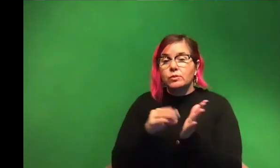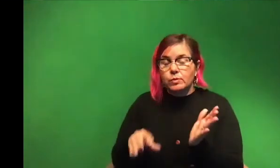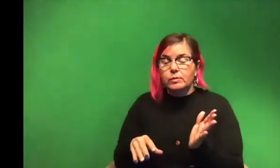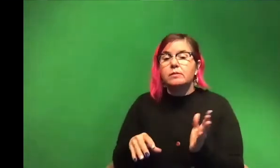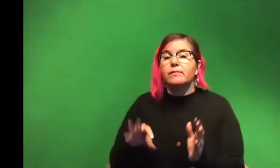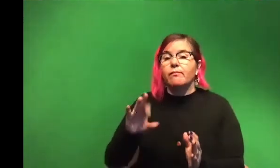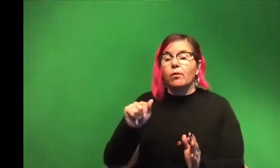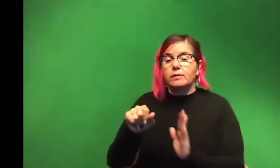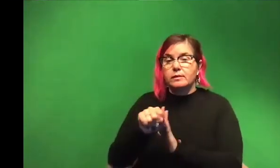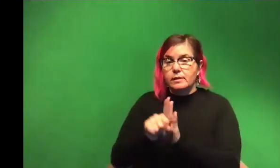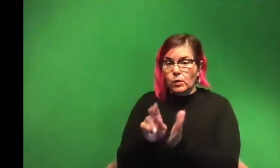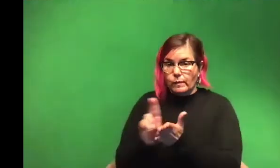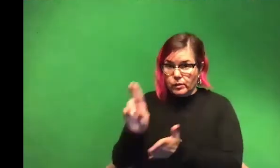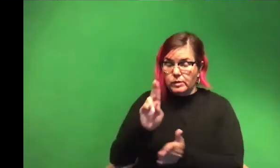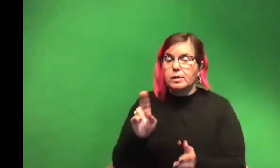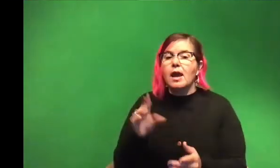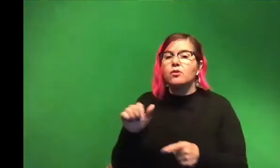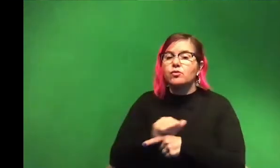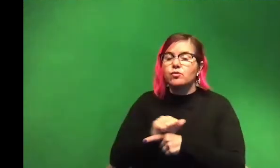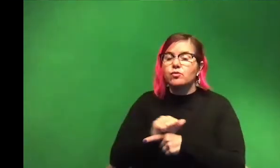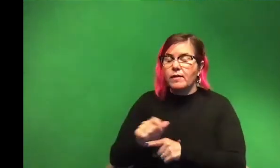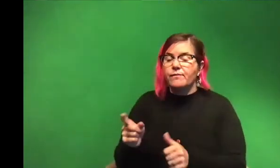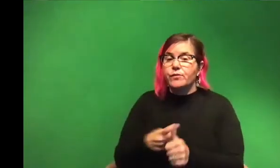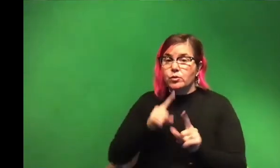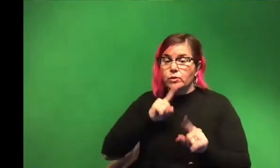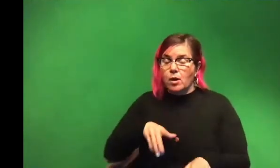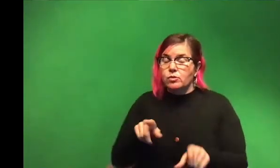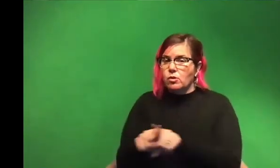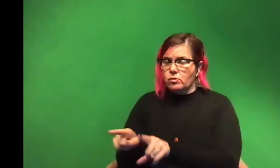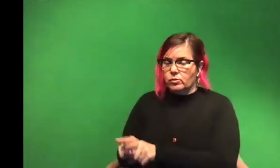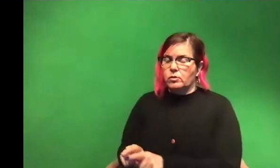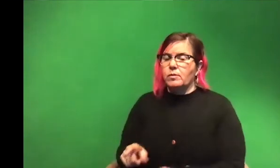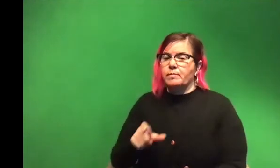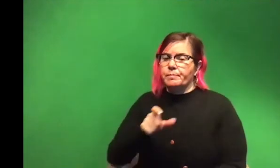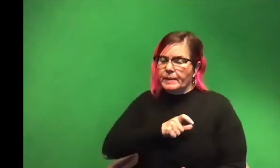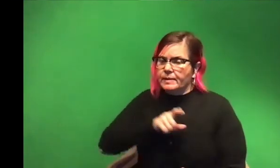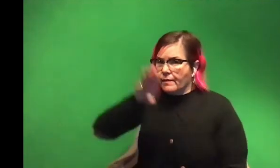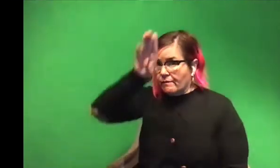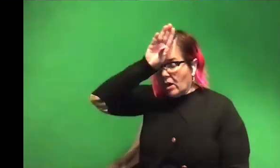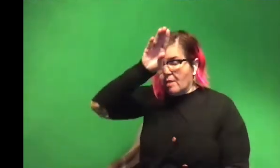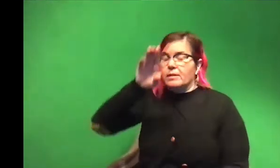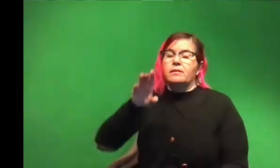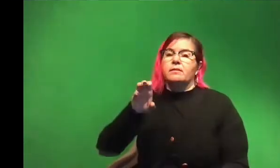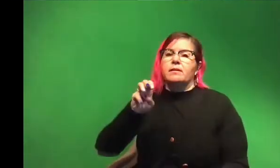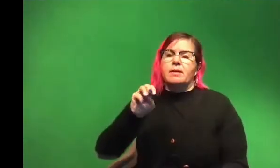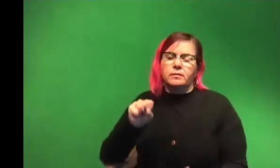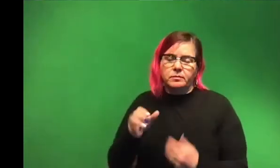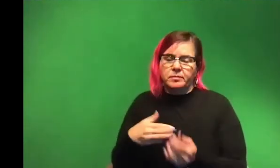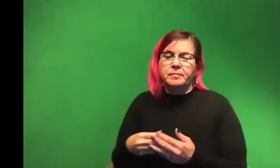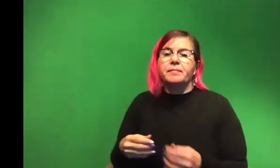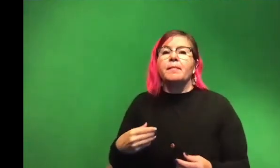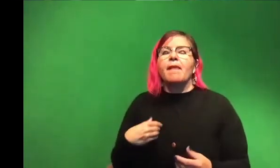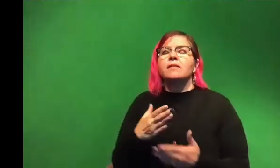State University, but we also do train first responders as well. So the way that we do that is usually through we have some